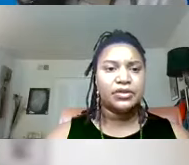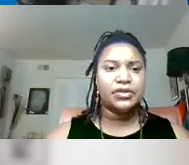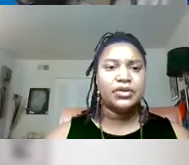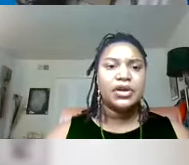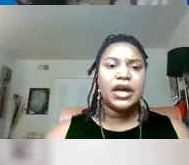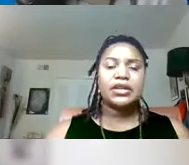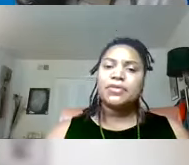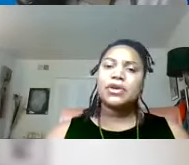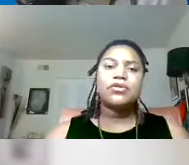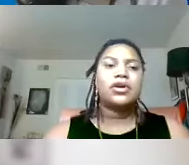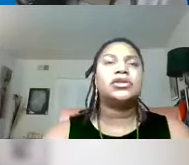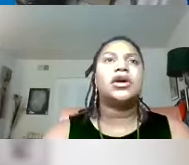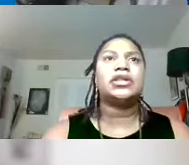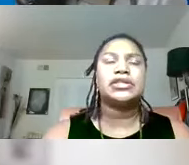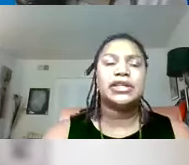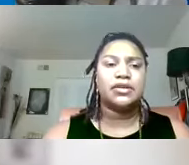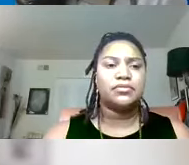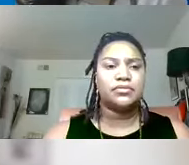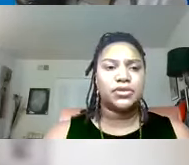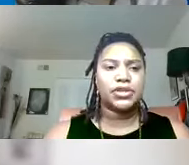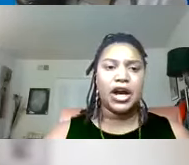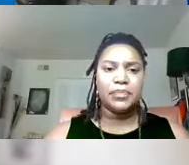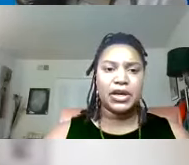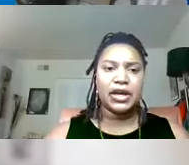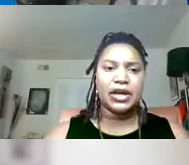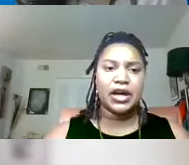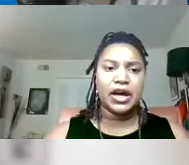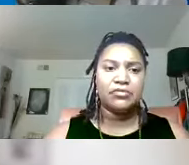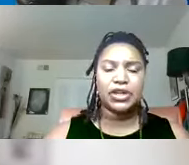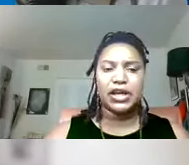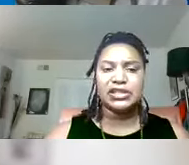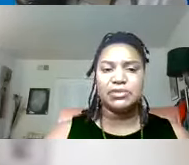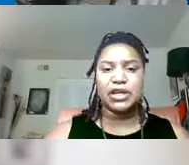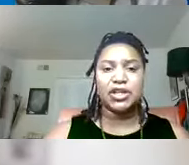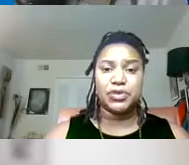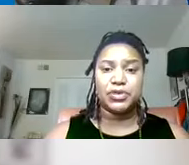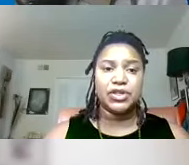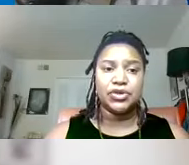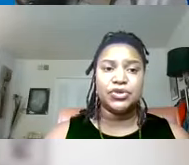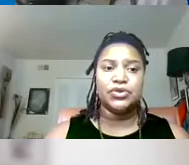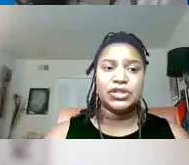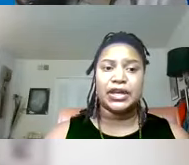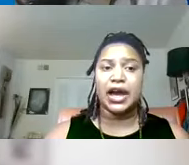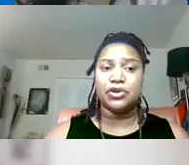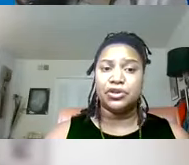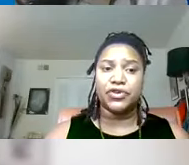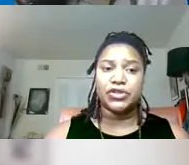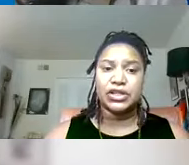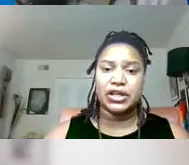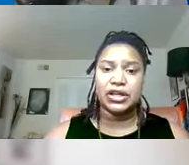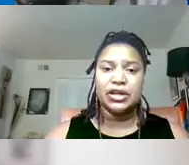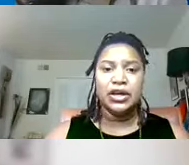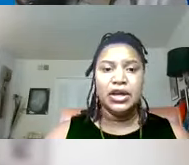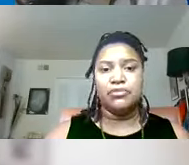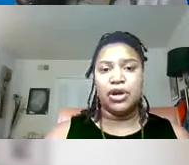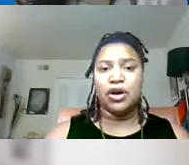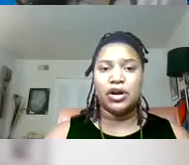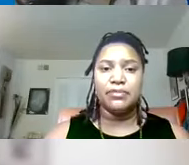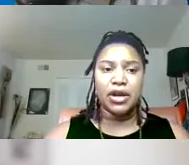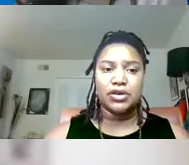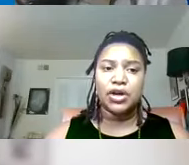Great. And keeping along the same topic, looking at some of the HBCUs like Howard University